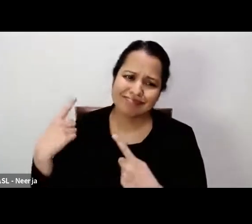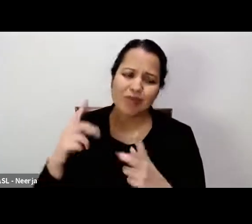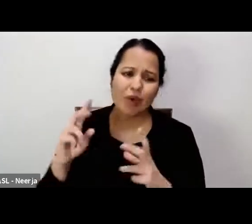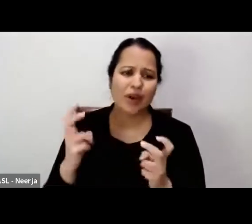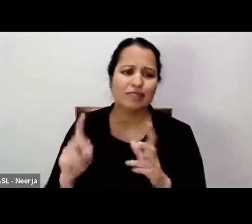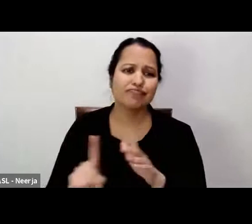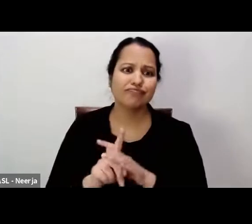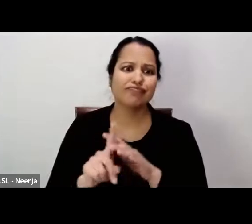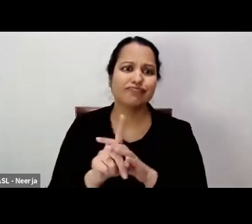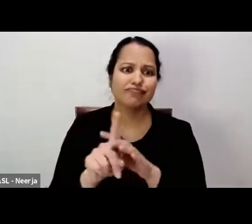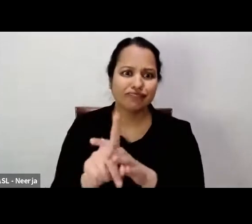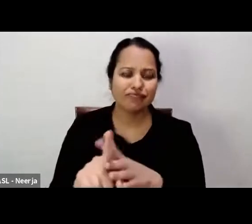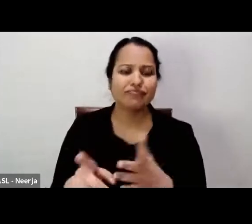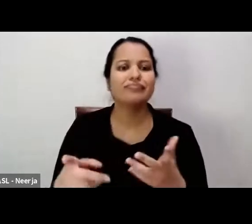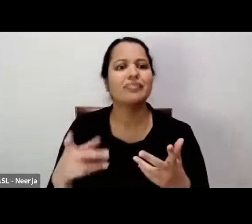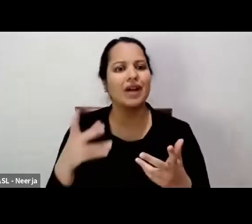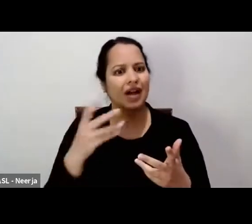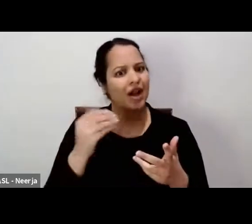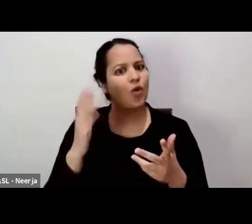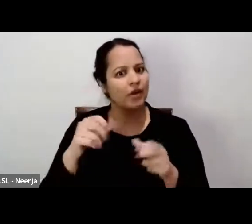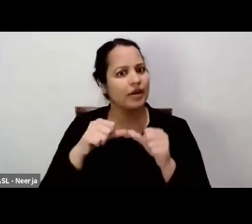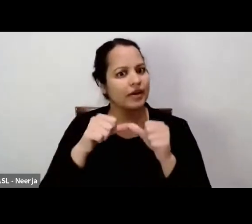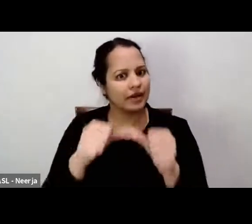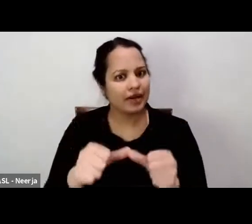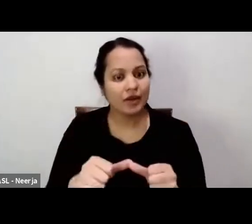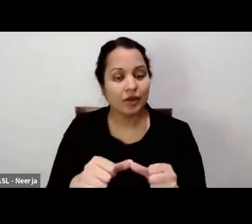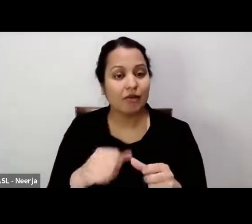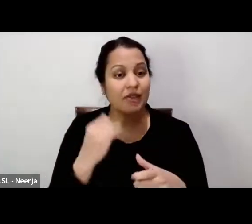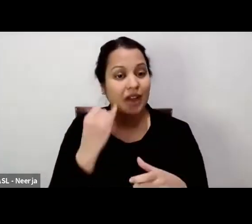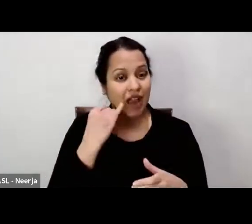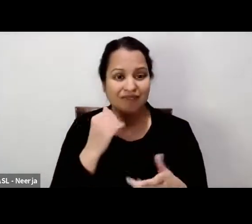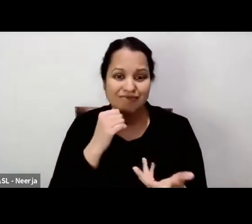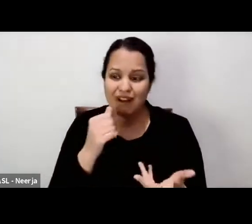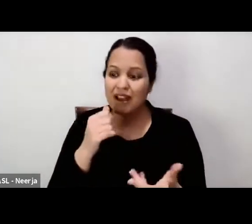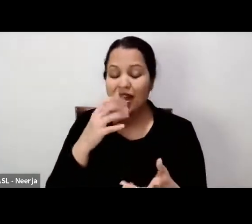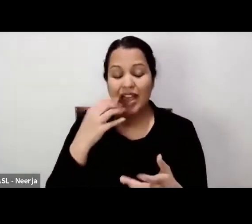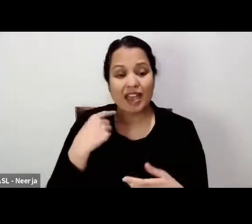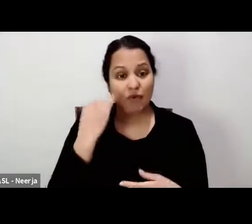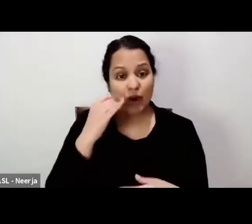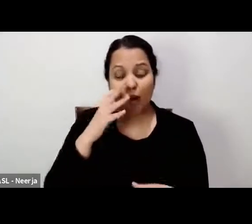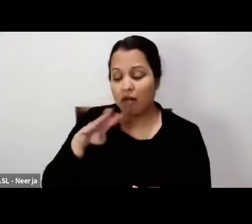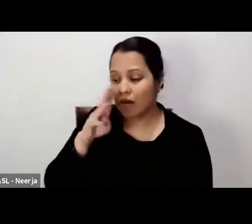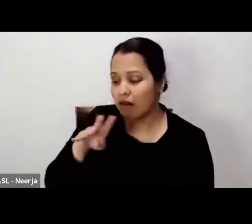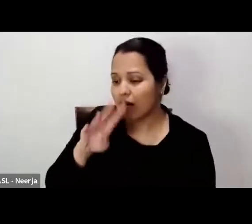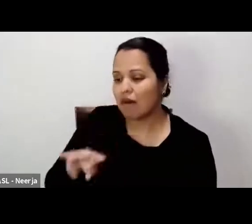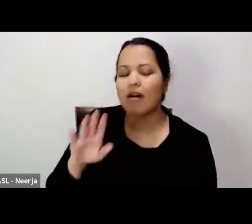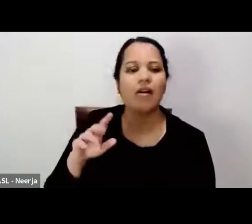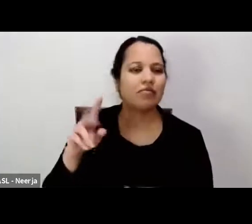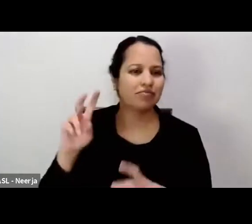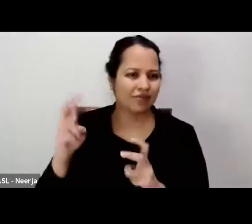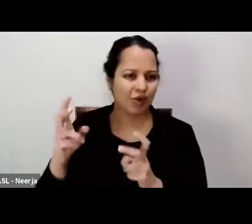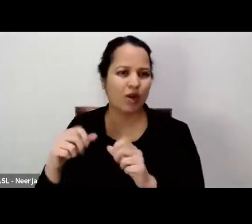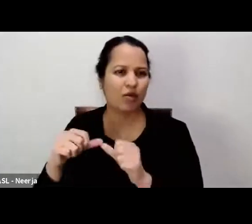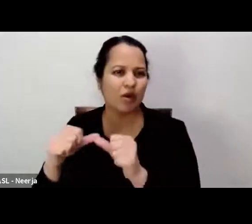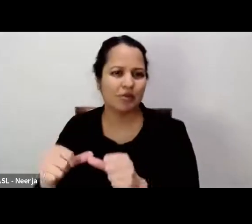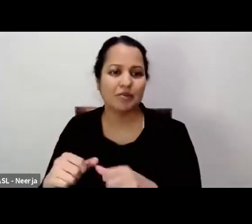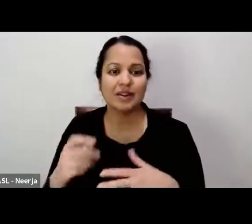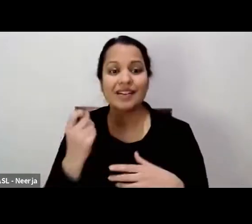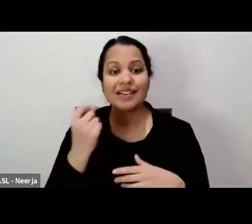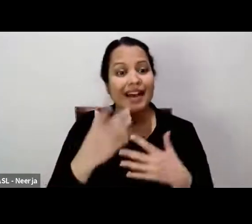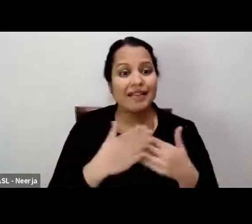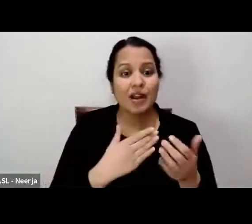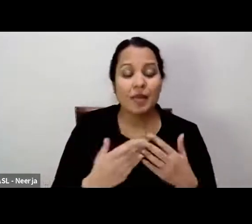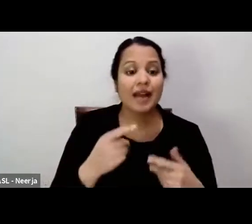pandemic unless we take bold action to address them. And these are all things that, regardless of if you're in the corporate sector or nonprofit or the